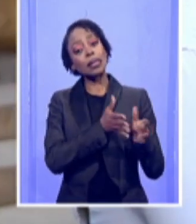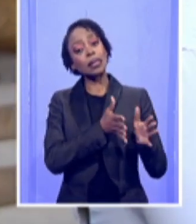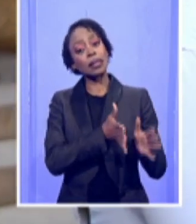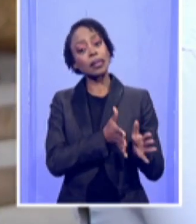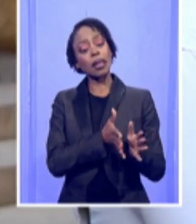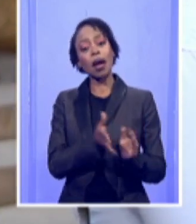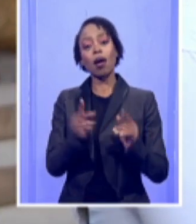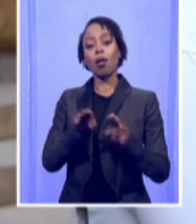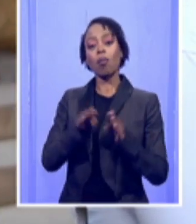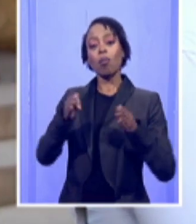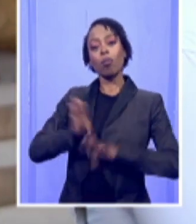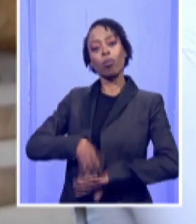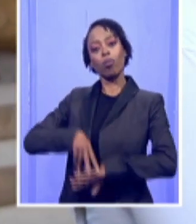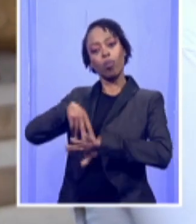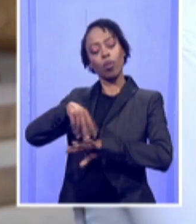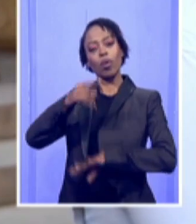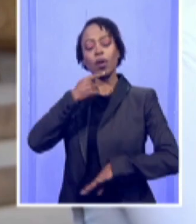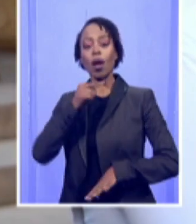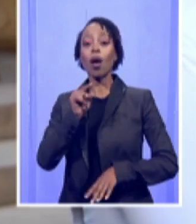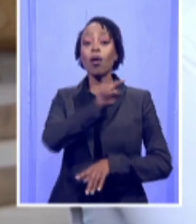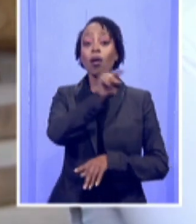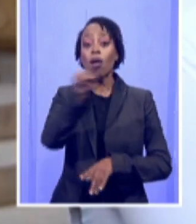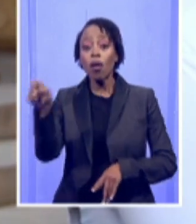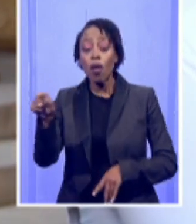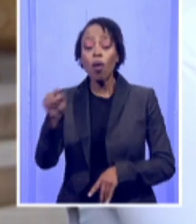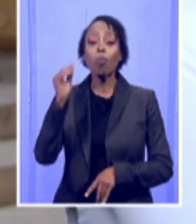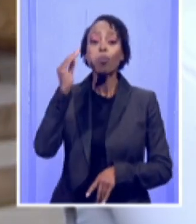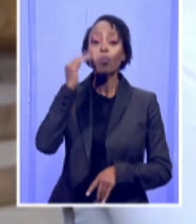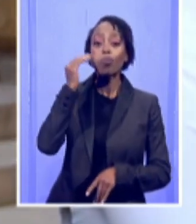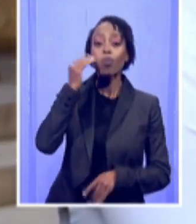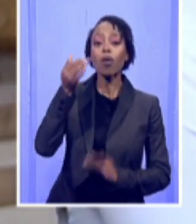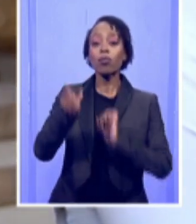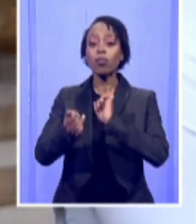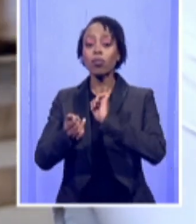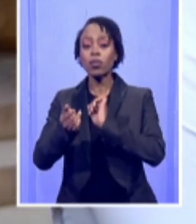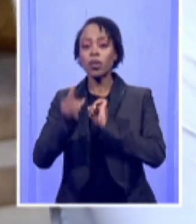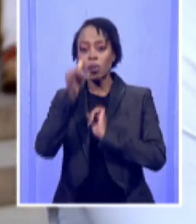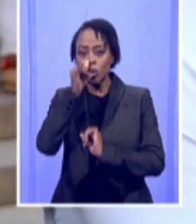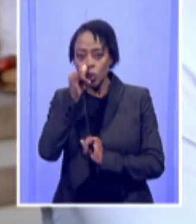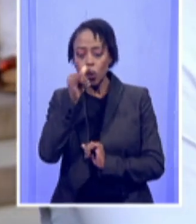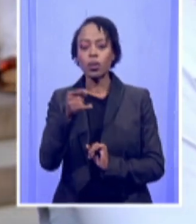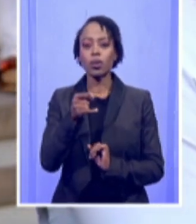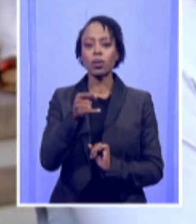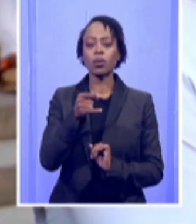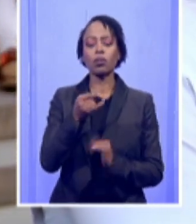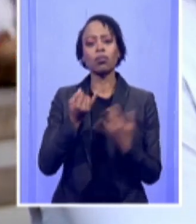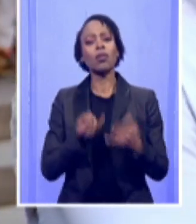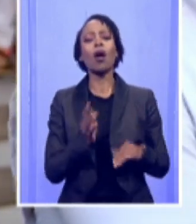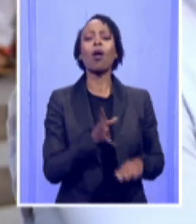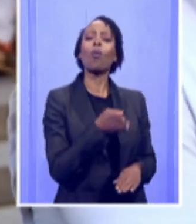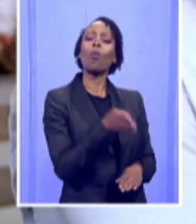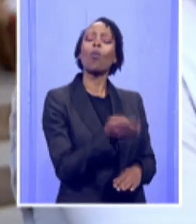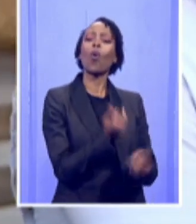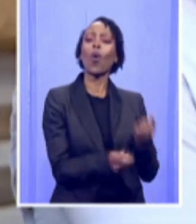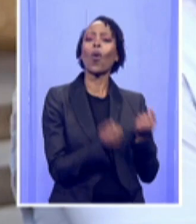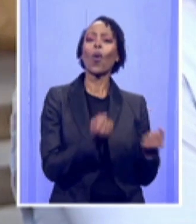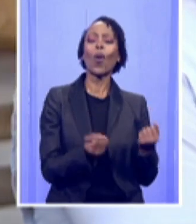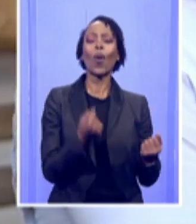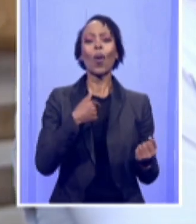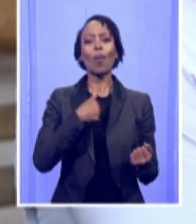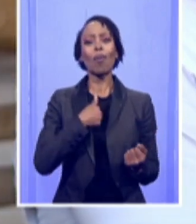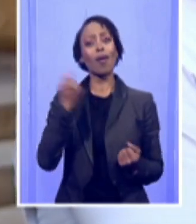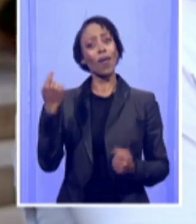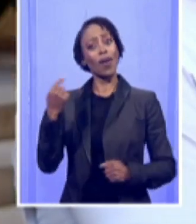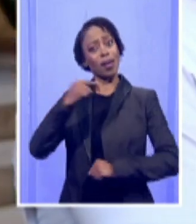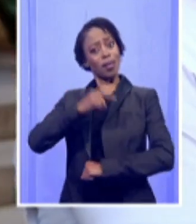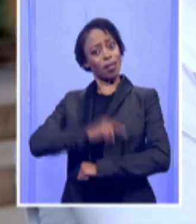political platform and says all white people are criminals, they have to be treated as such, if he testifies in court, I might one day call